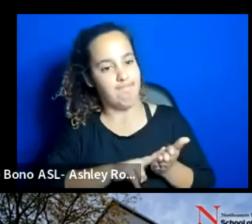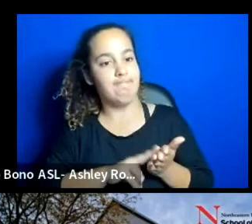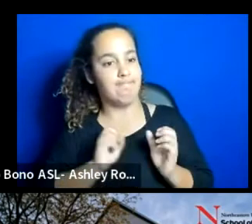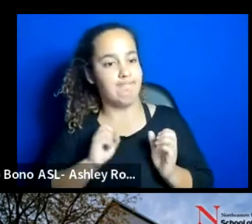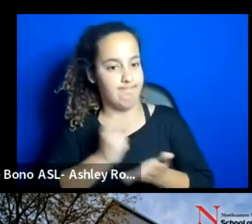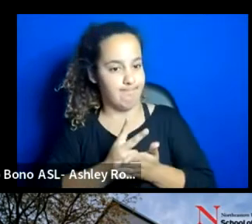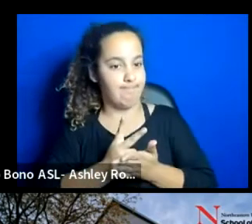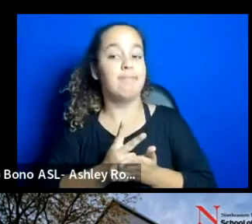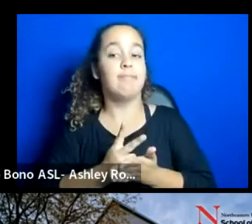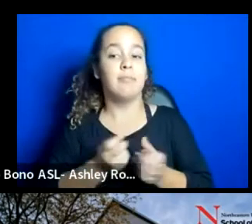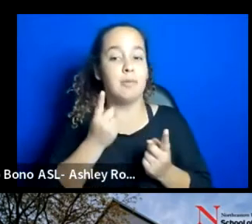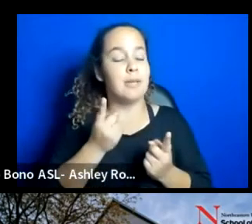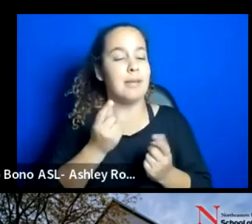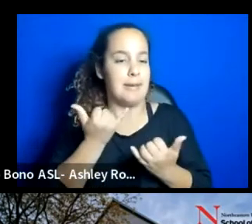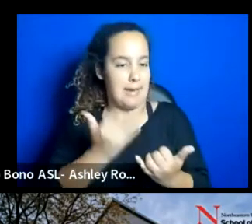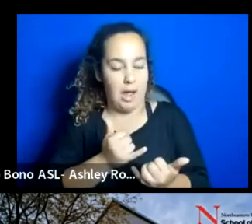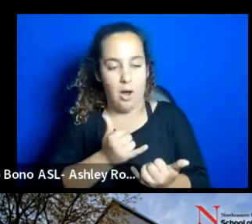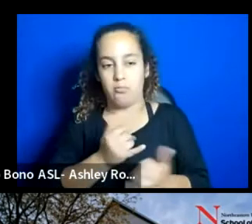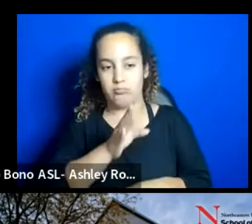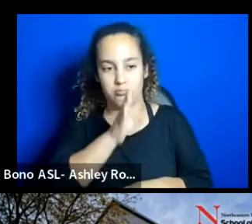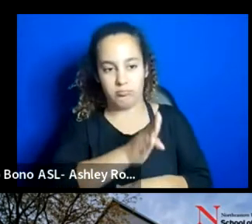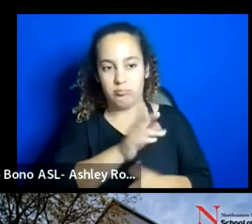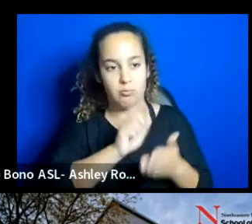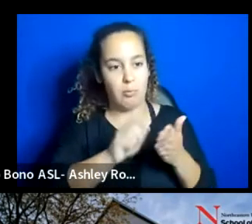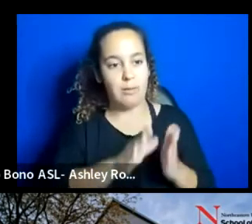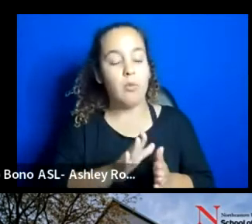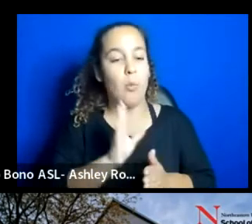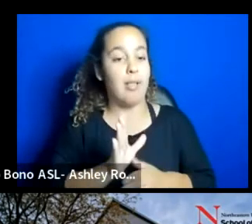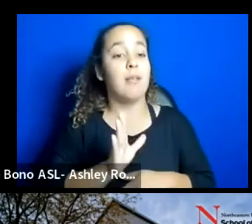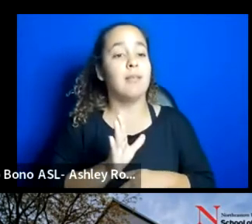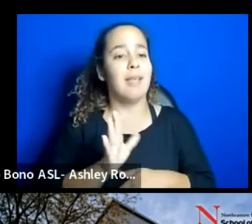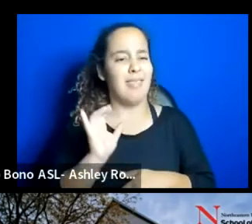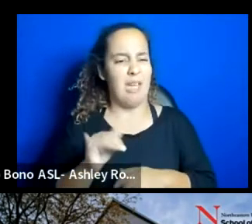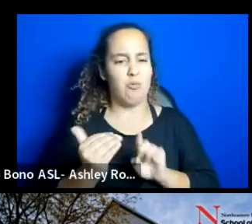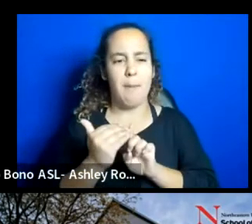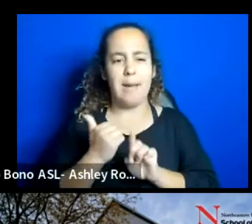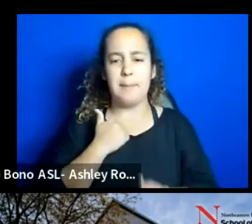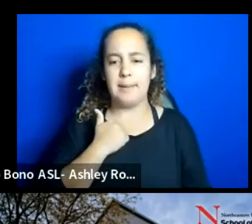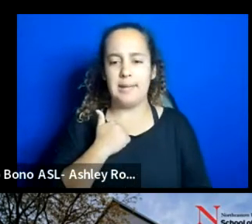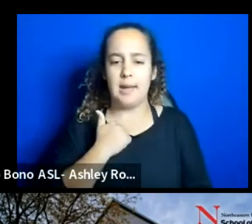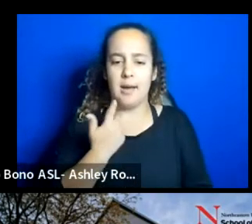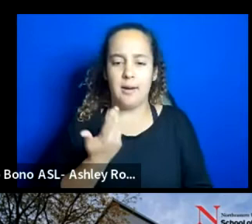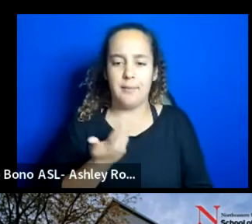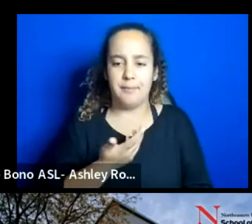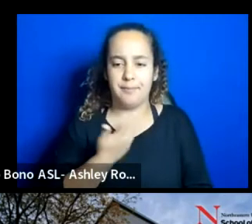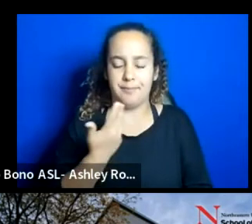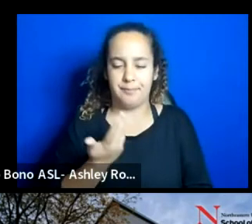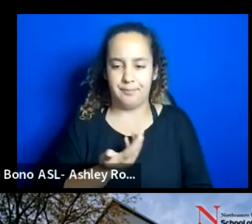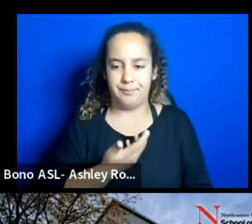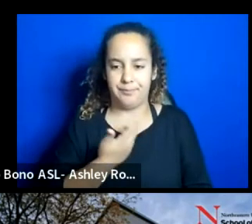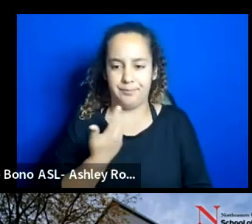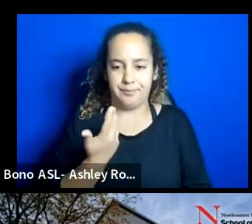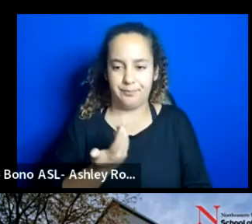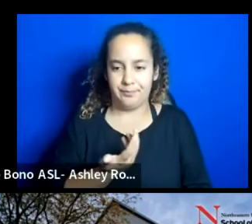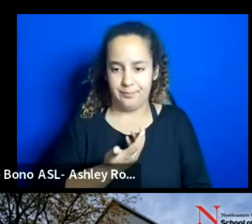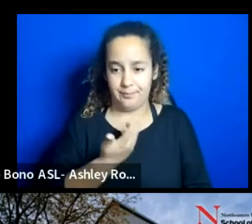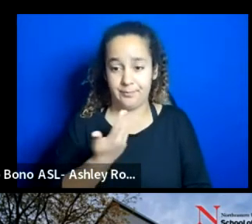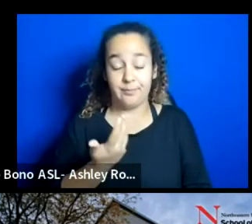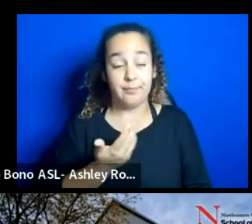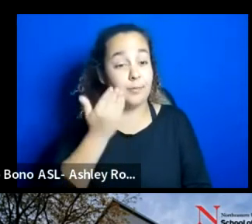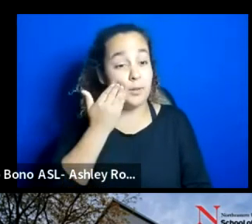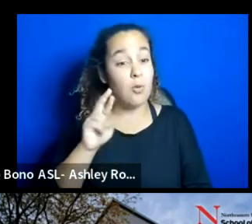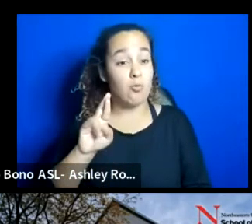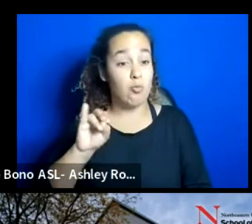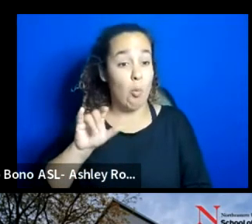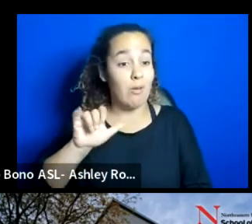directly to the playwrights here. And it reminded me so much of the reconfiguration of royalty